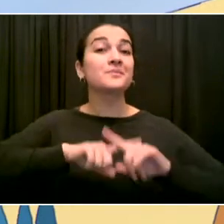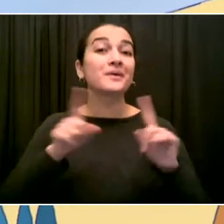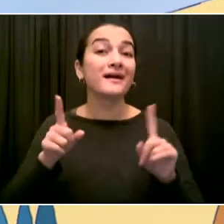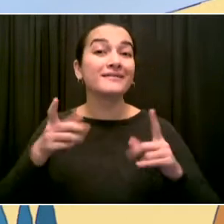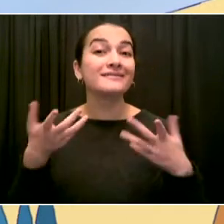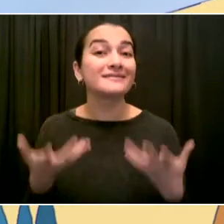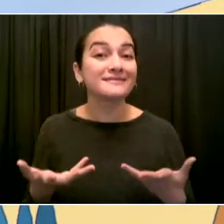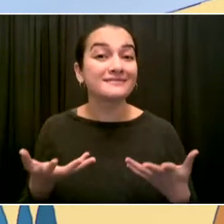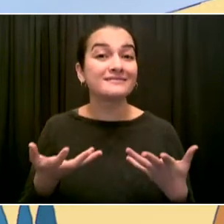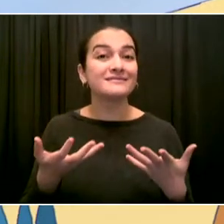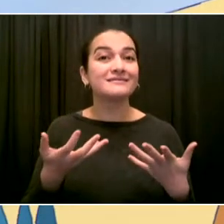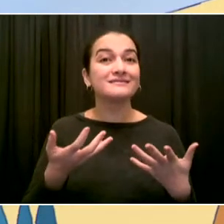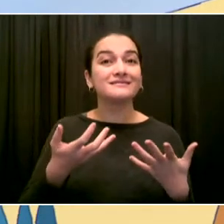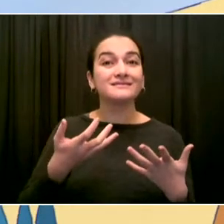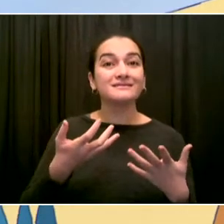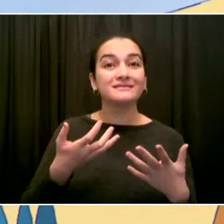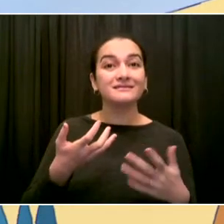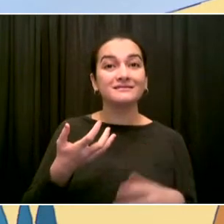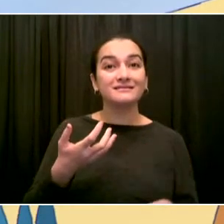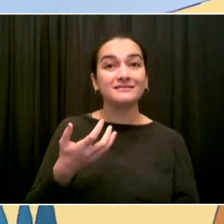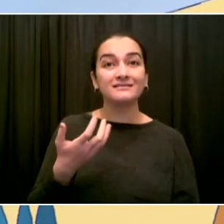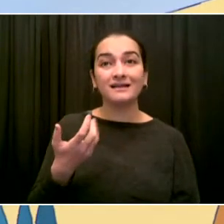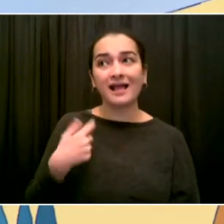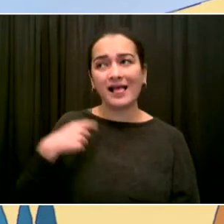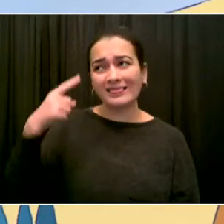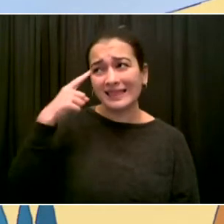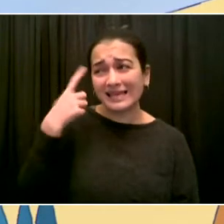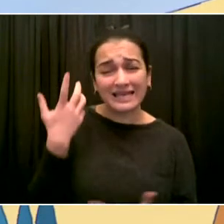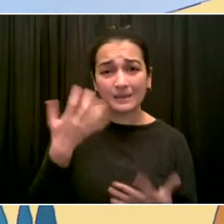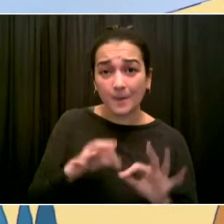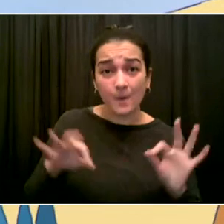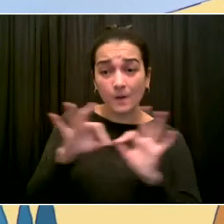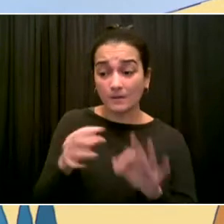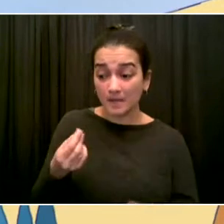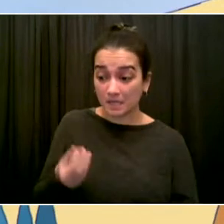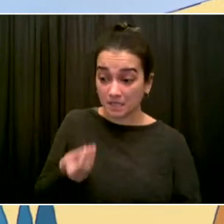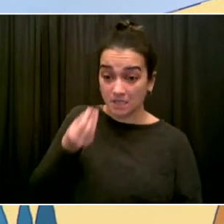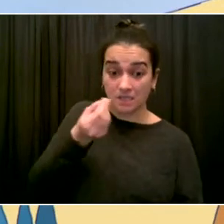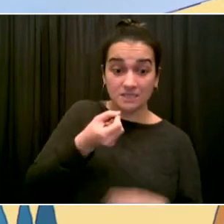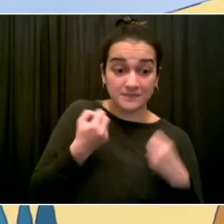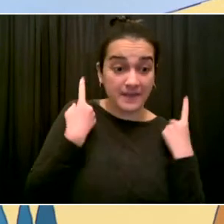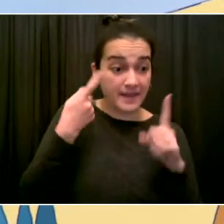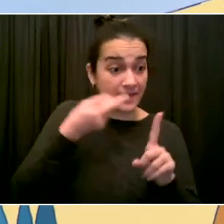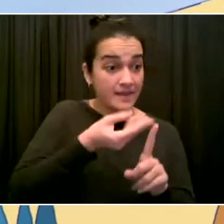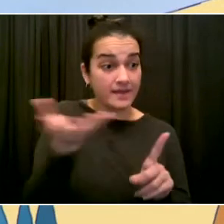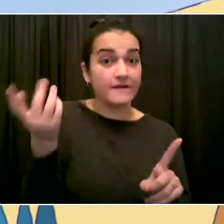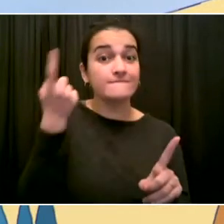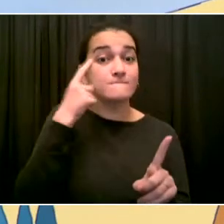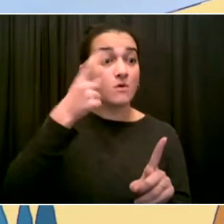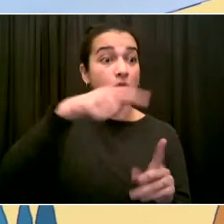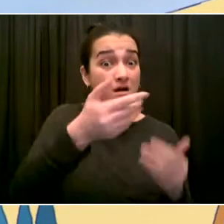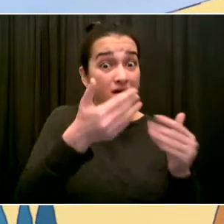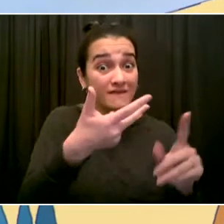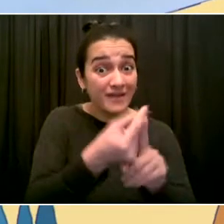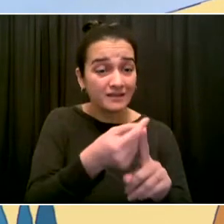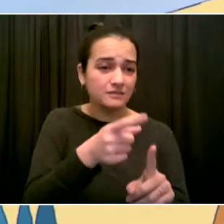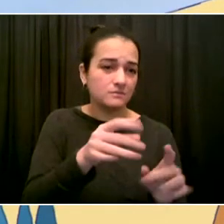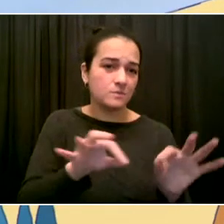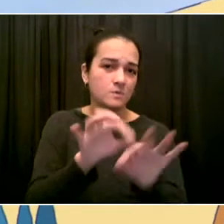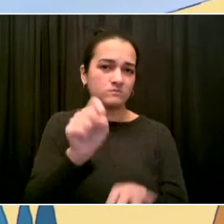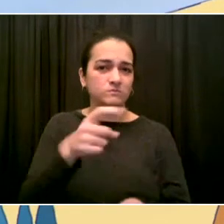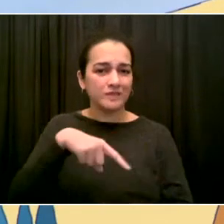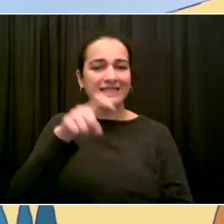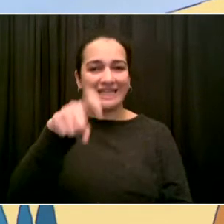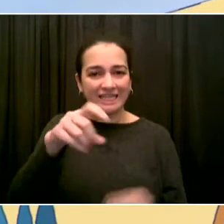to attend to, but job one is to bring this city back. We have time for 2 more questions for today. Our next question goes to Aaron